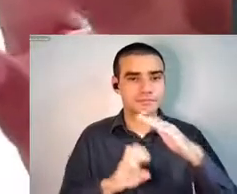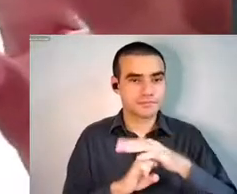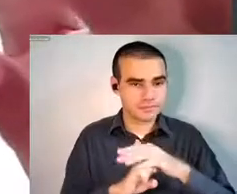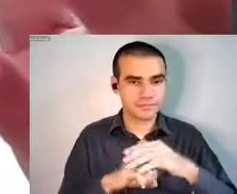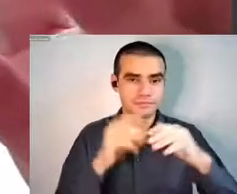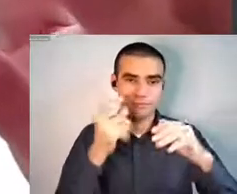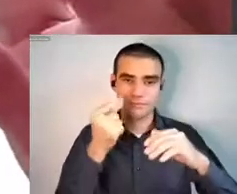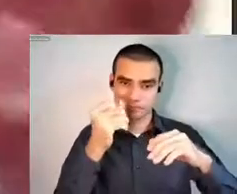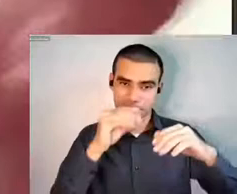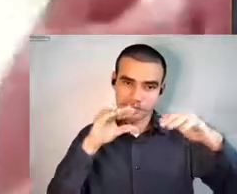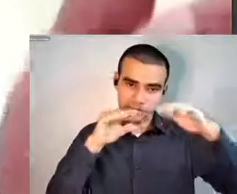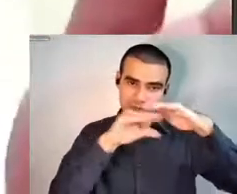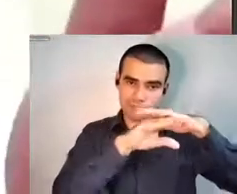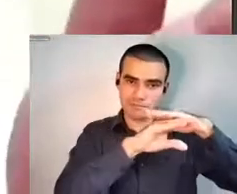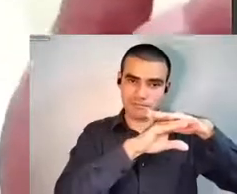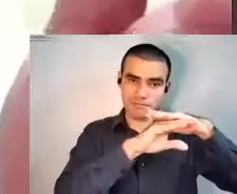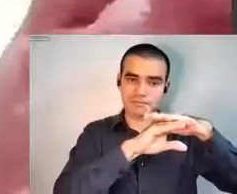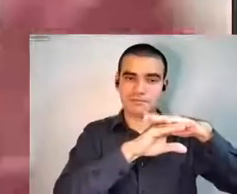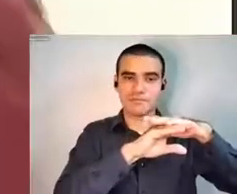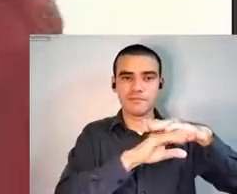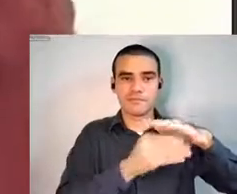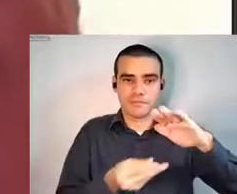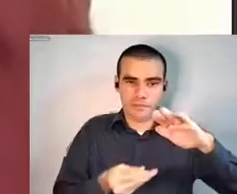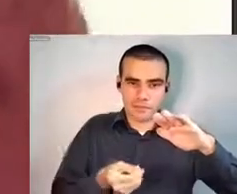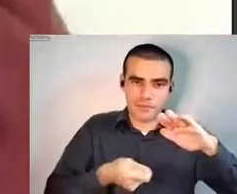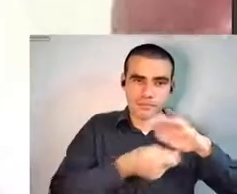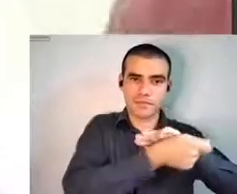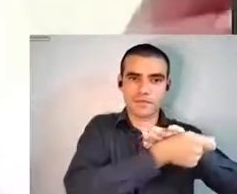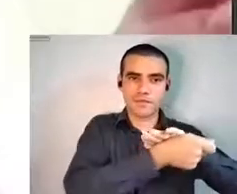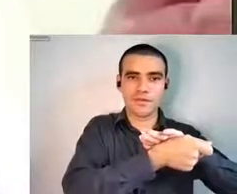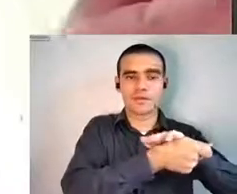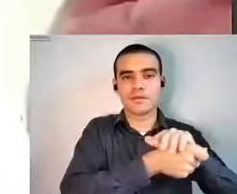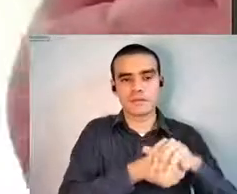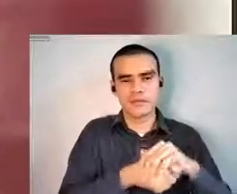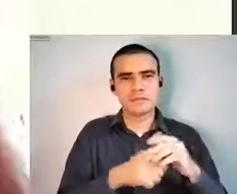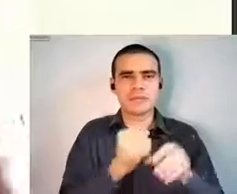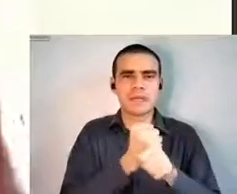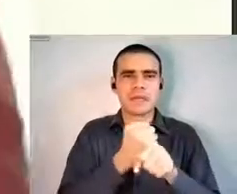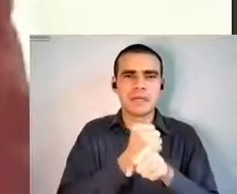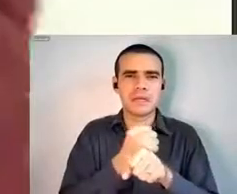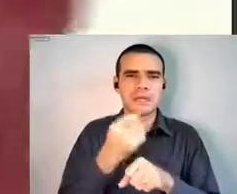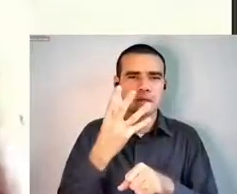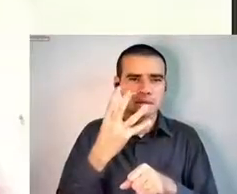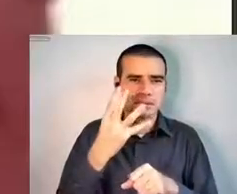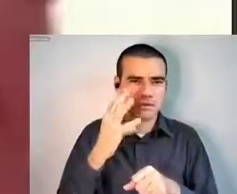So this is a venture that we invested in 4 years ago.